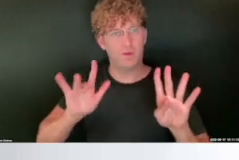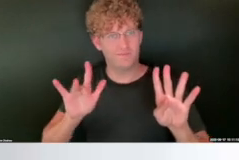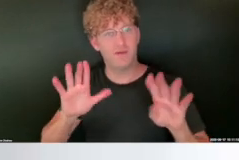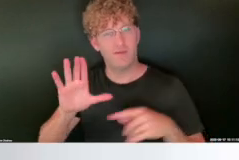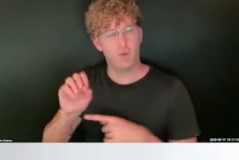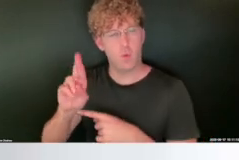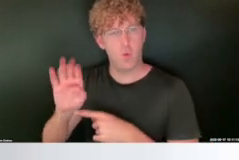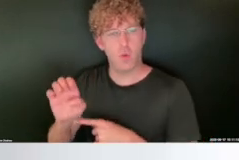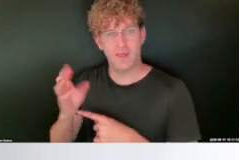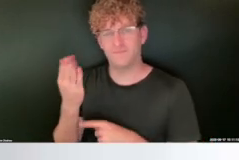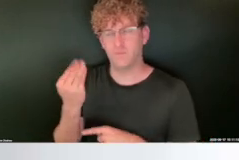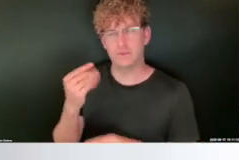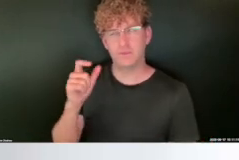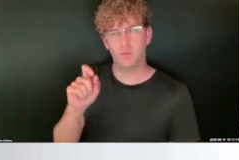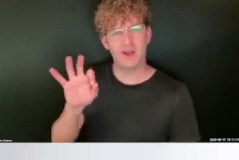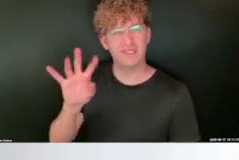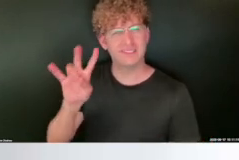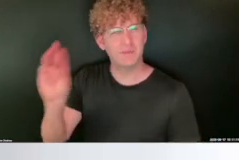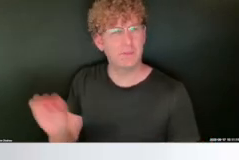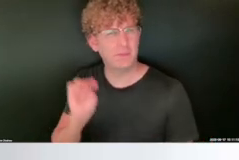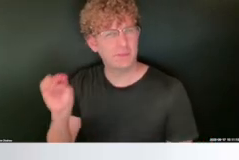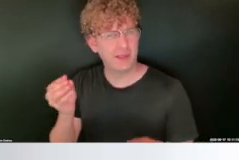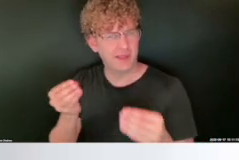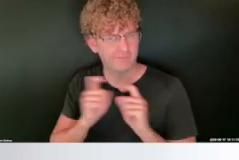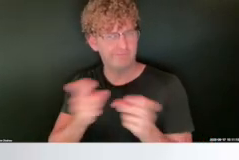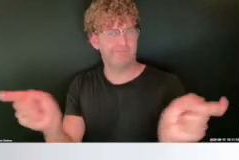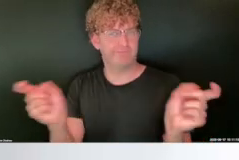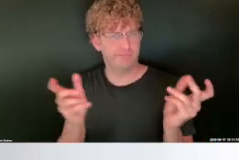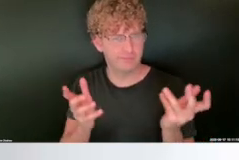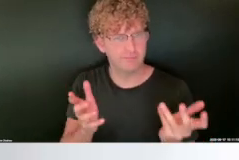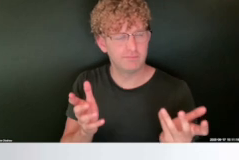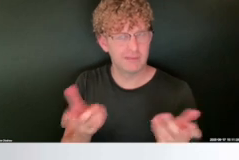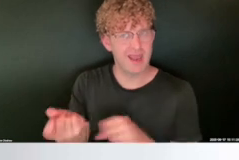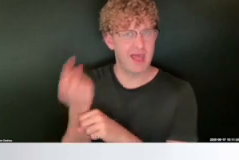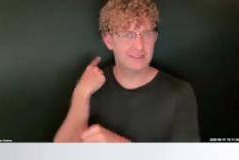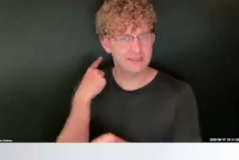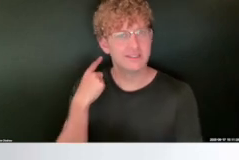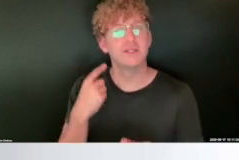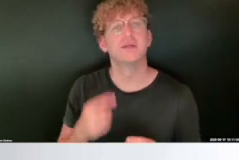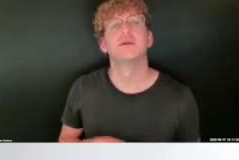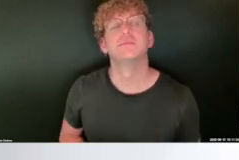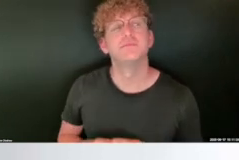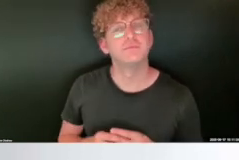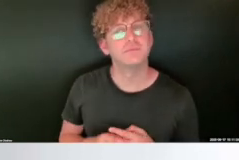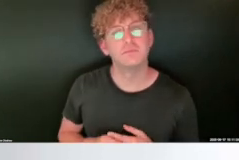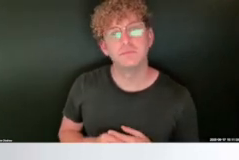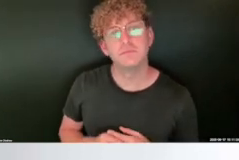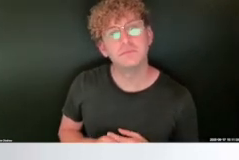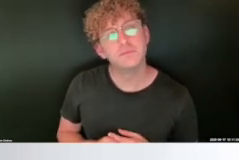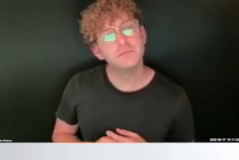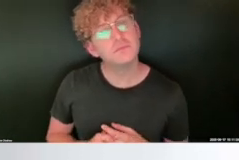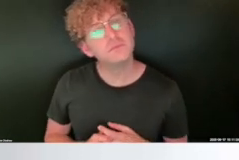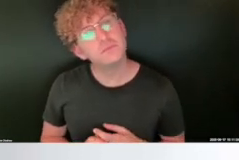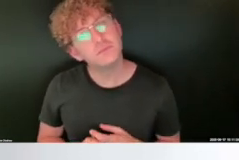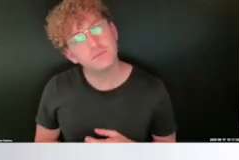year. So just a note on that. All right. Next question. We have a caller with the last